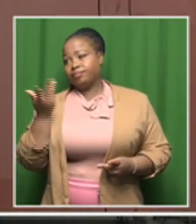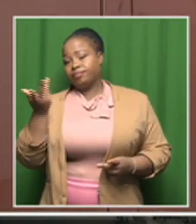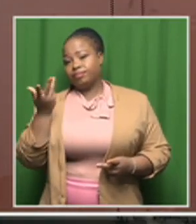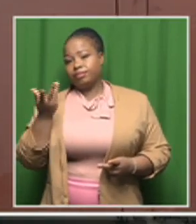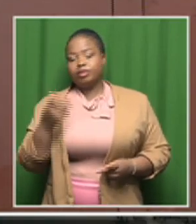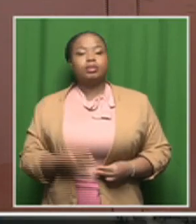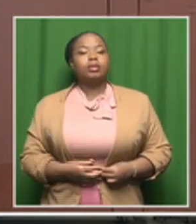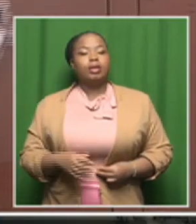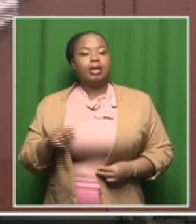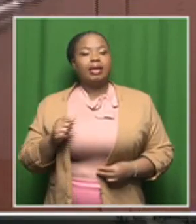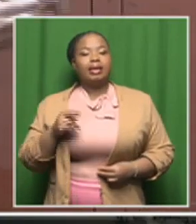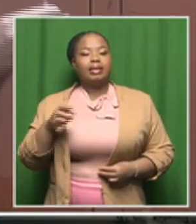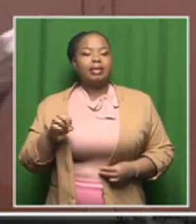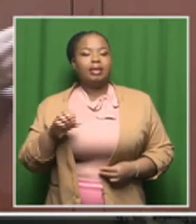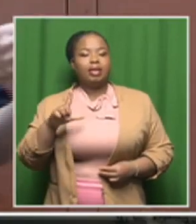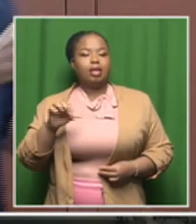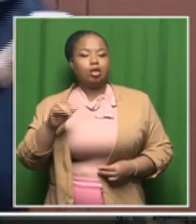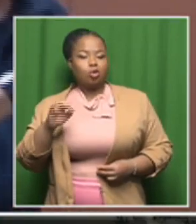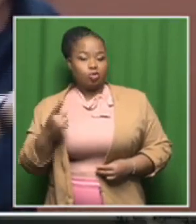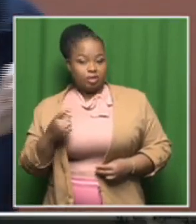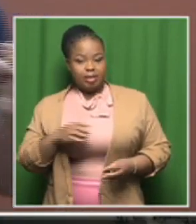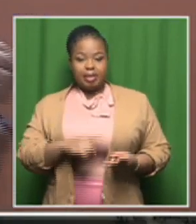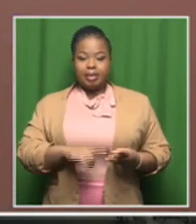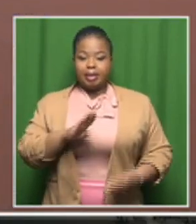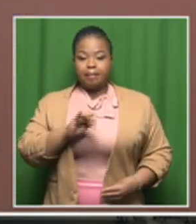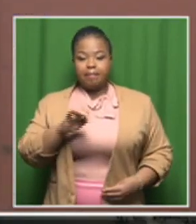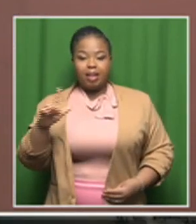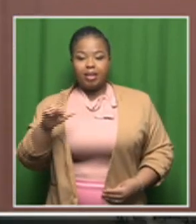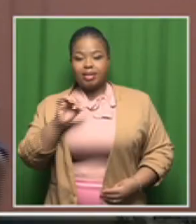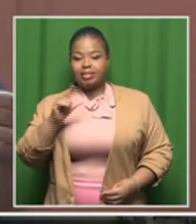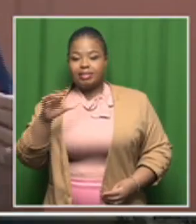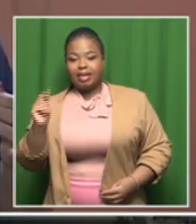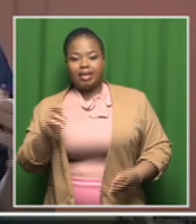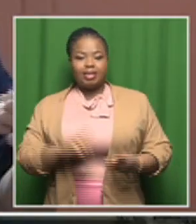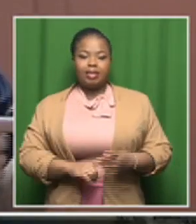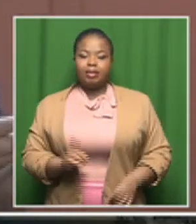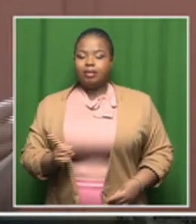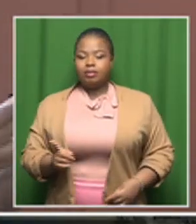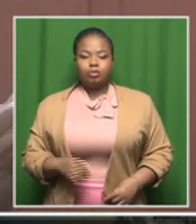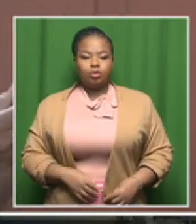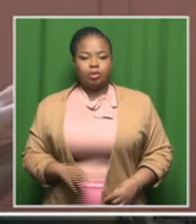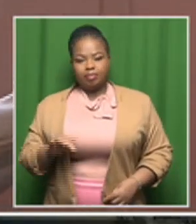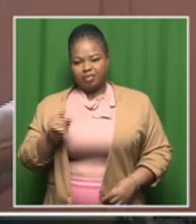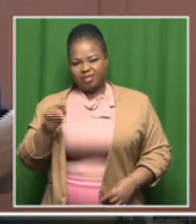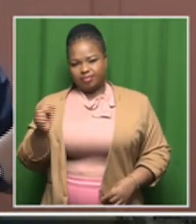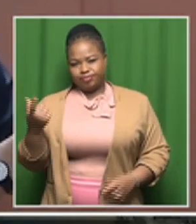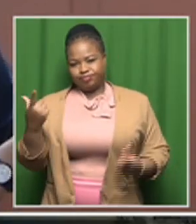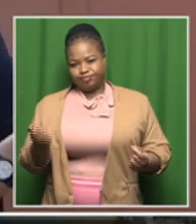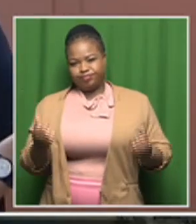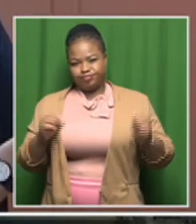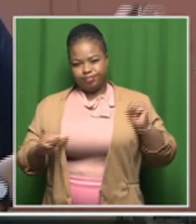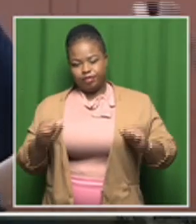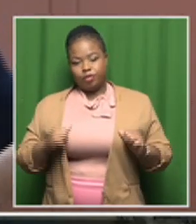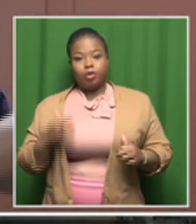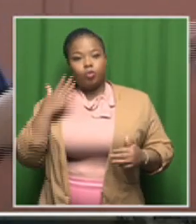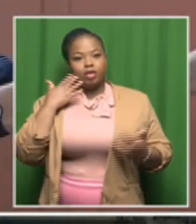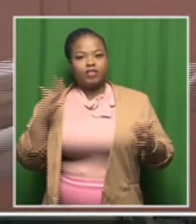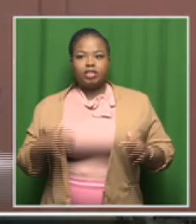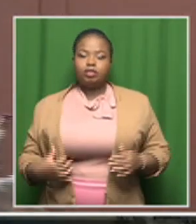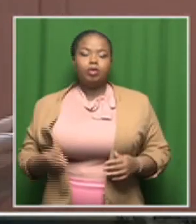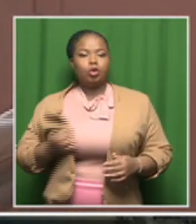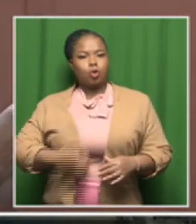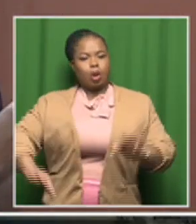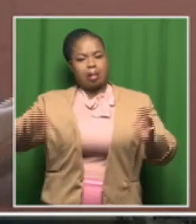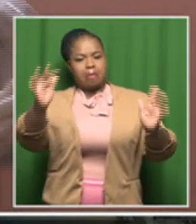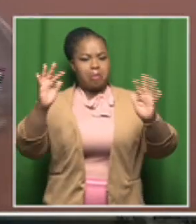Annie Lennox, and Bill Clinton, and there was Evita on stage doing her little bit. And when it was over and everybody was clapping